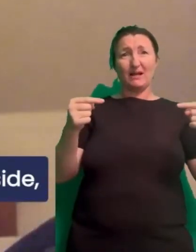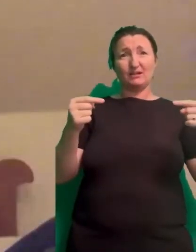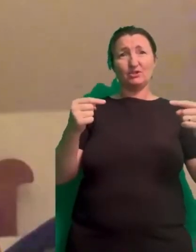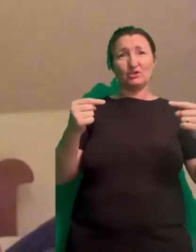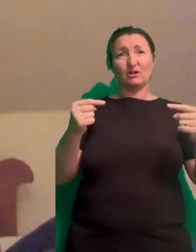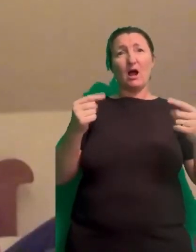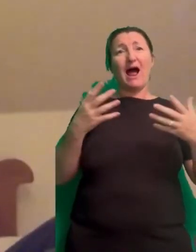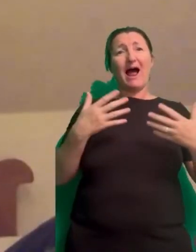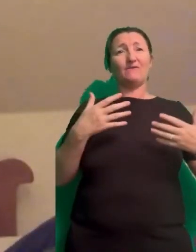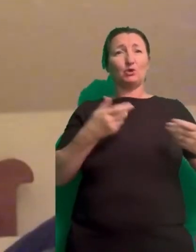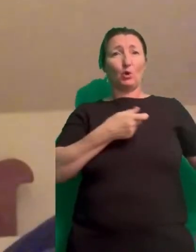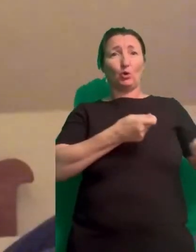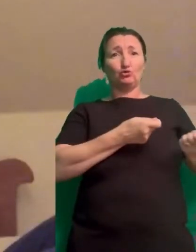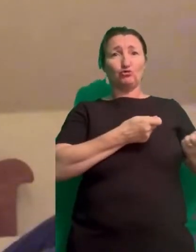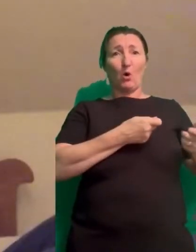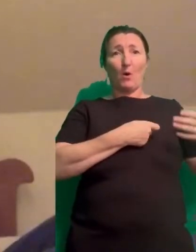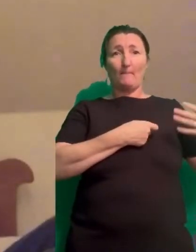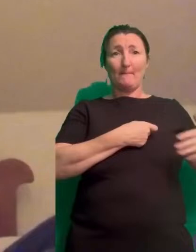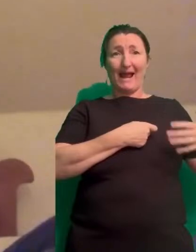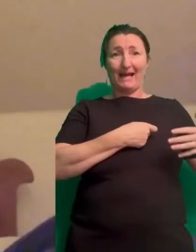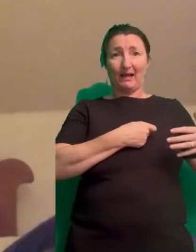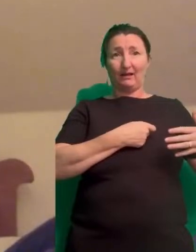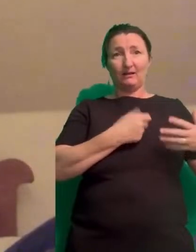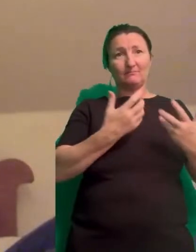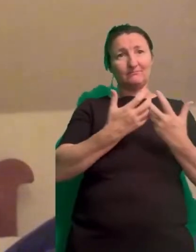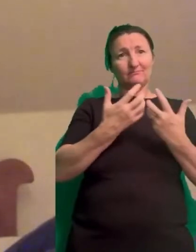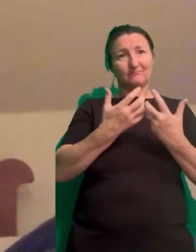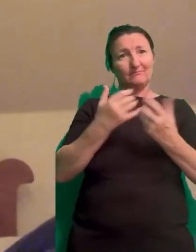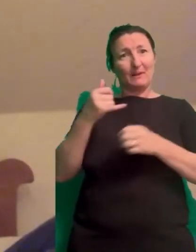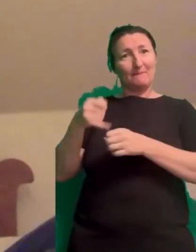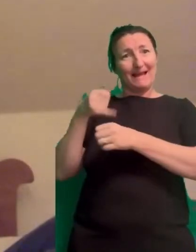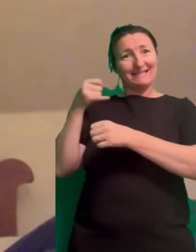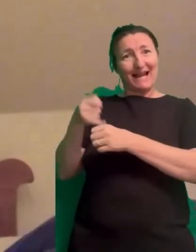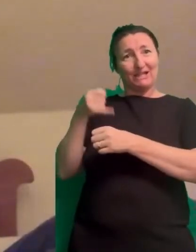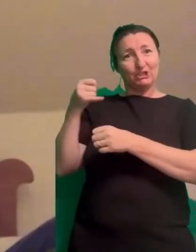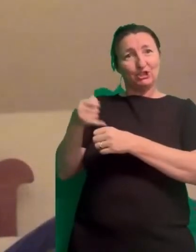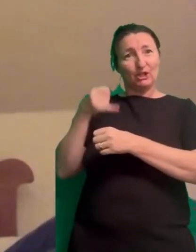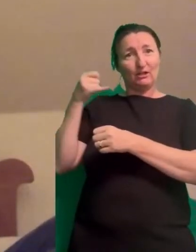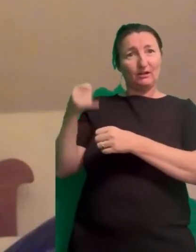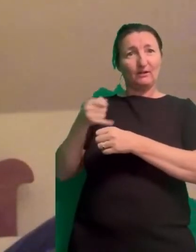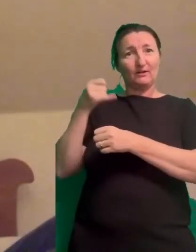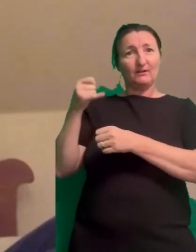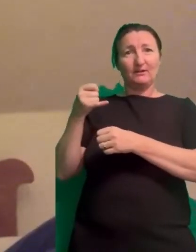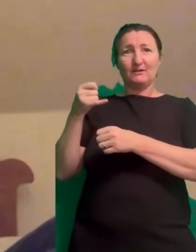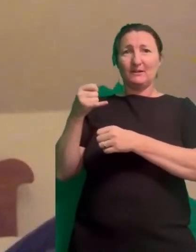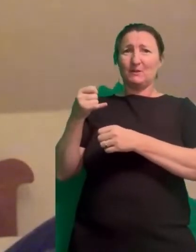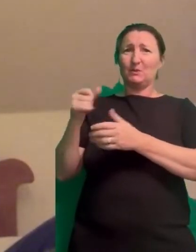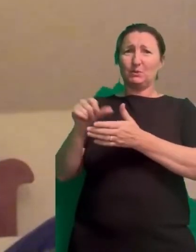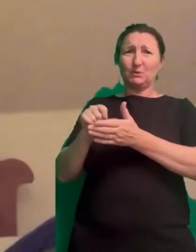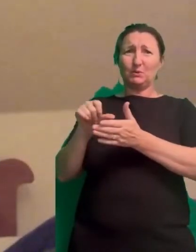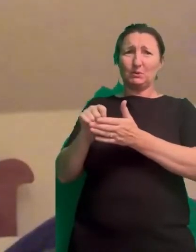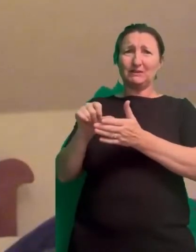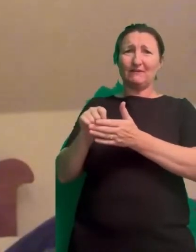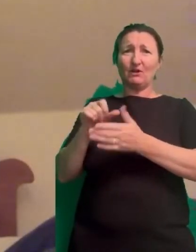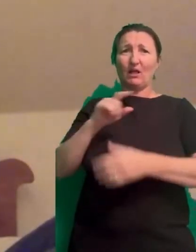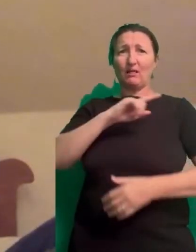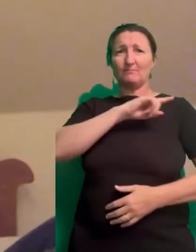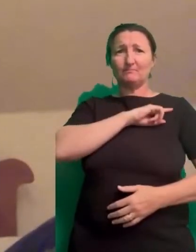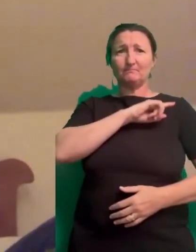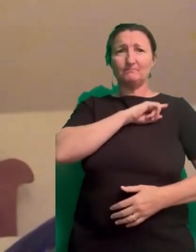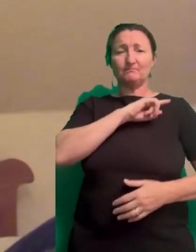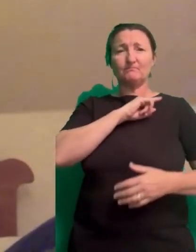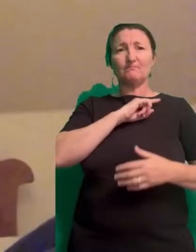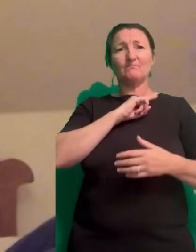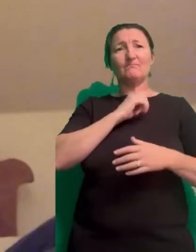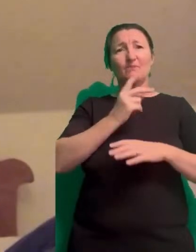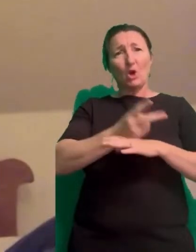side, is staying on top of the medication. It's a very difficult thing to have because it constantly